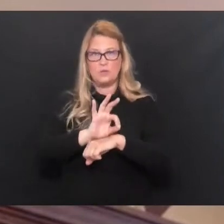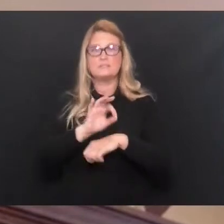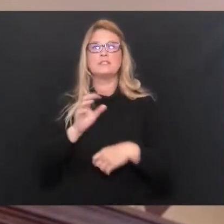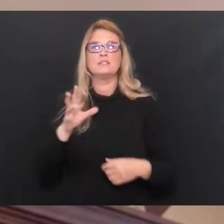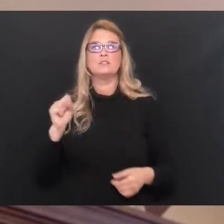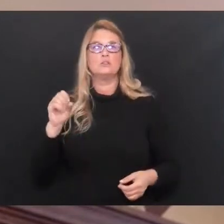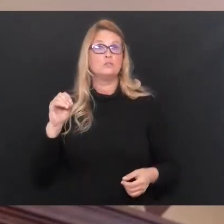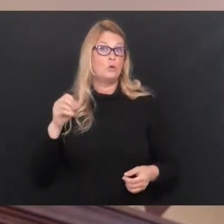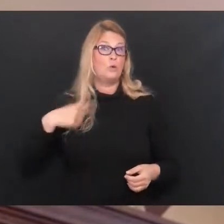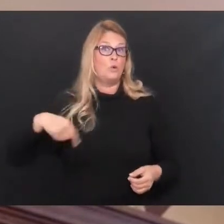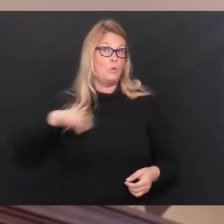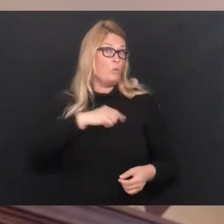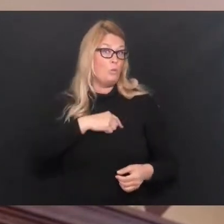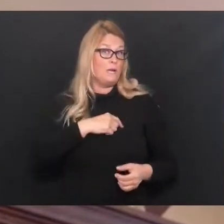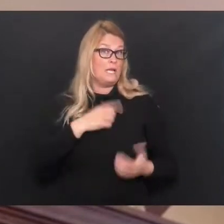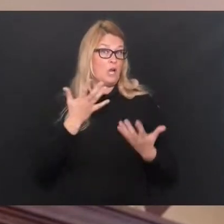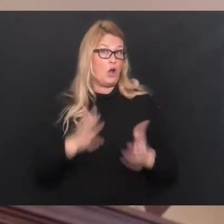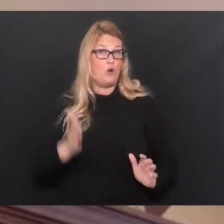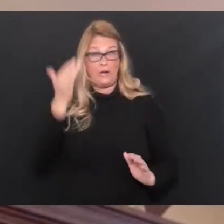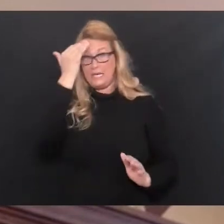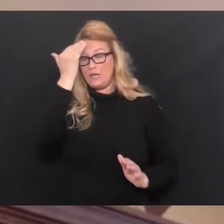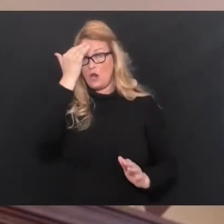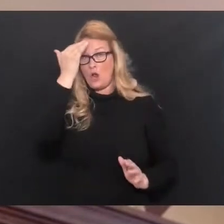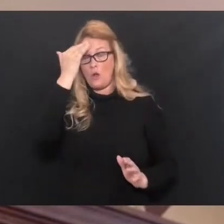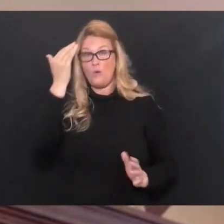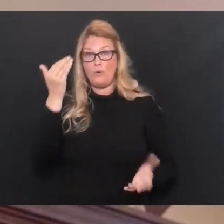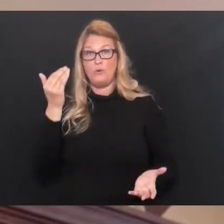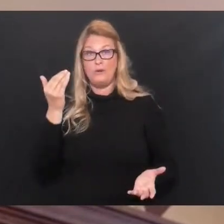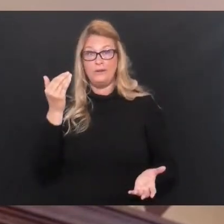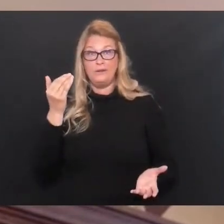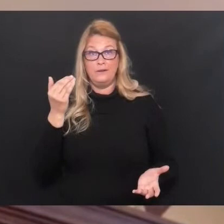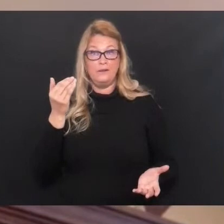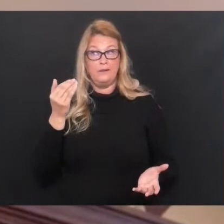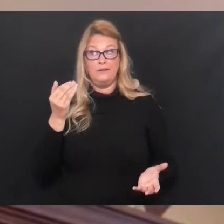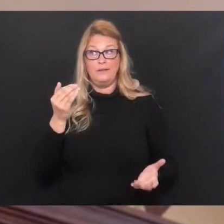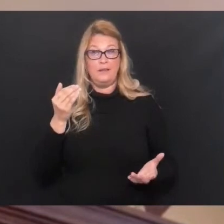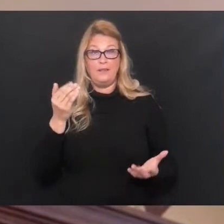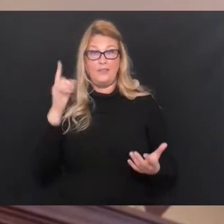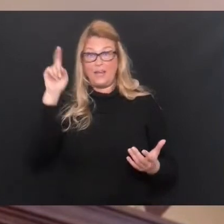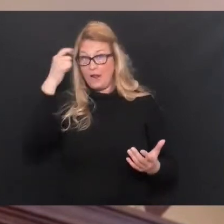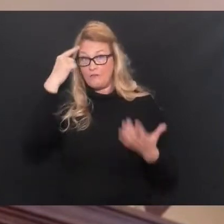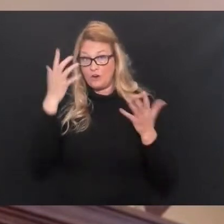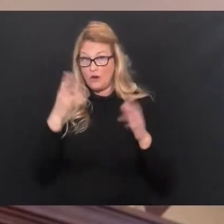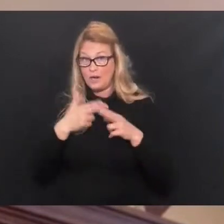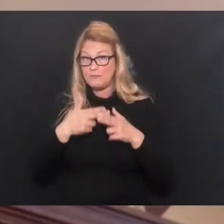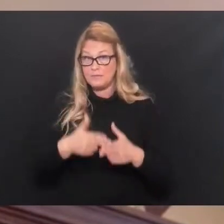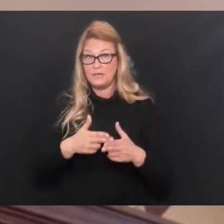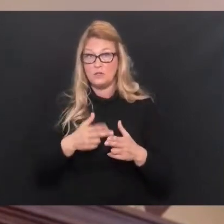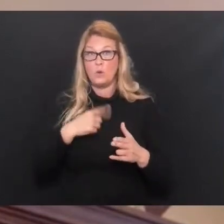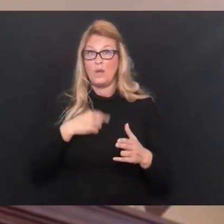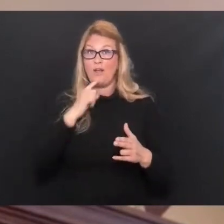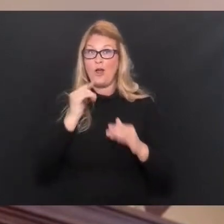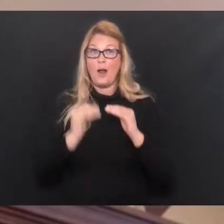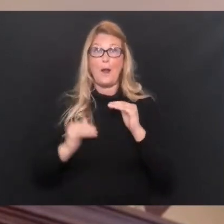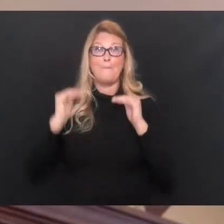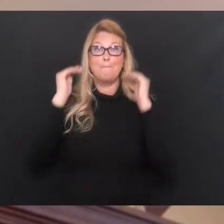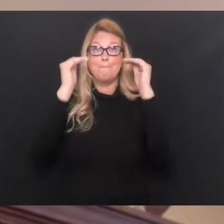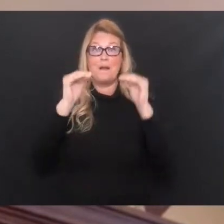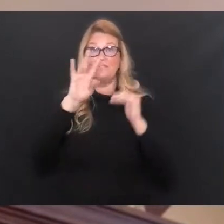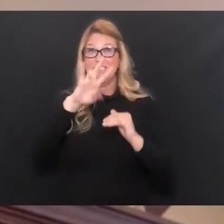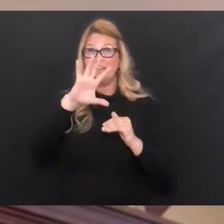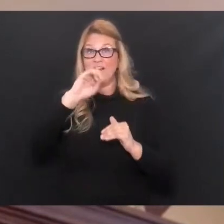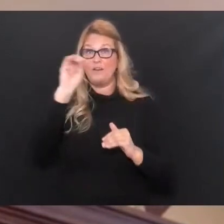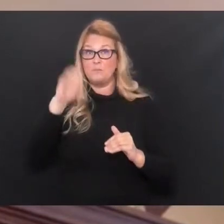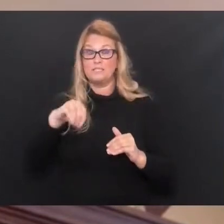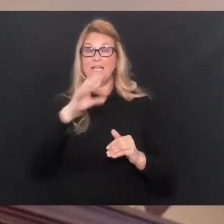But we know that as the governor pointed out, the great news story is we're above 75% of the people